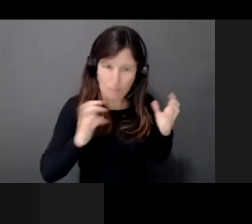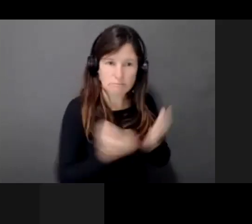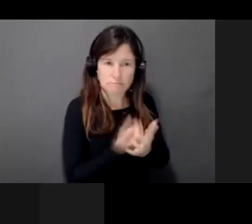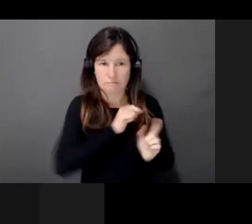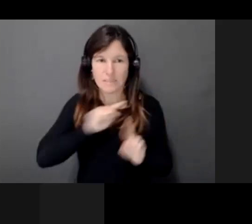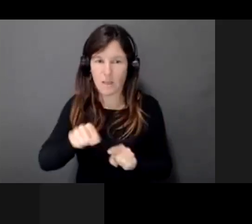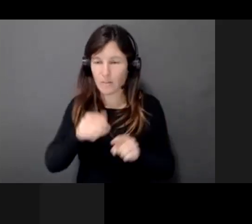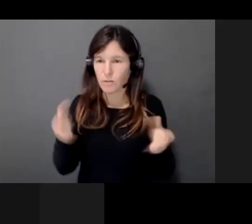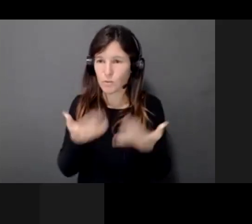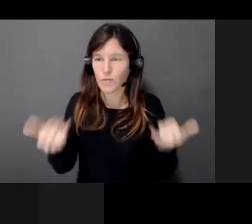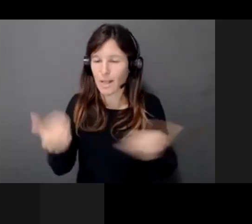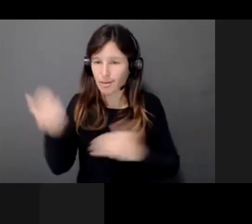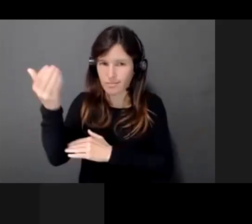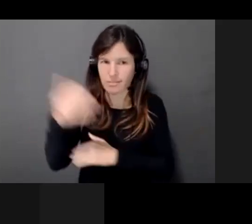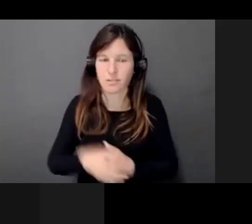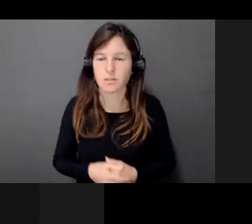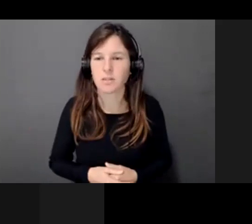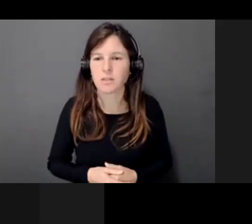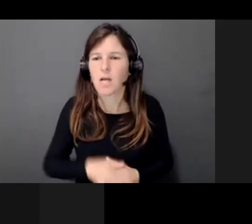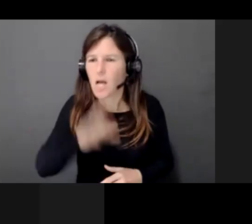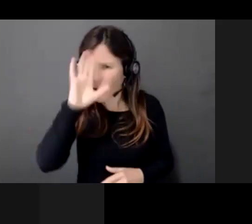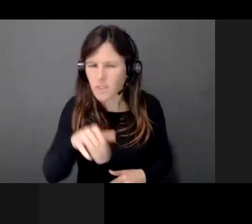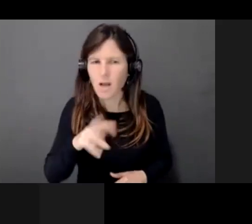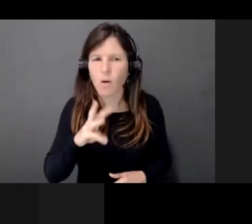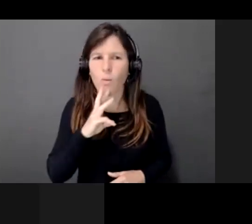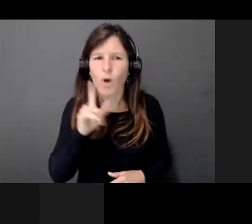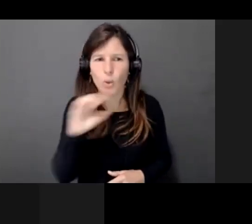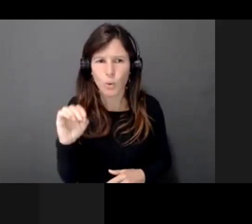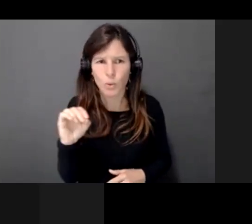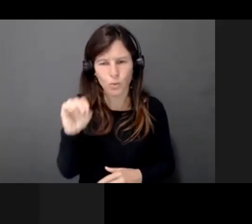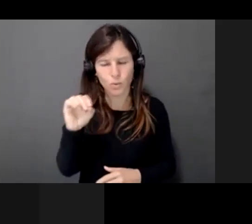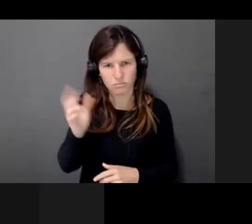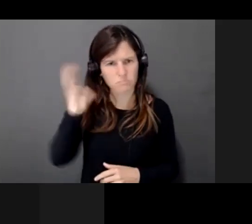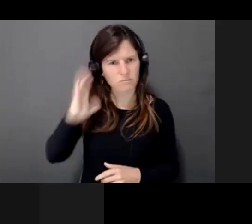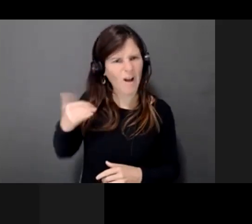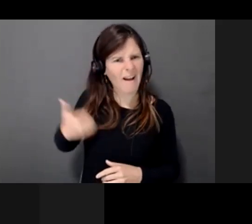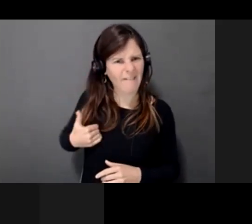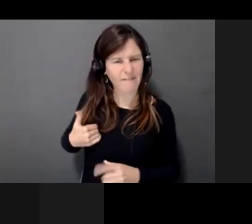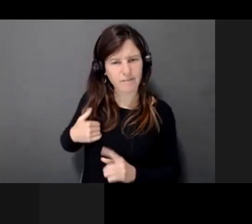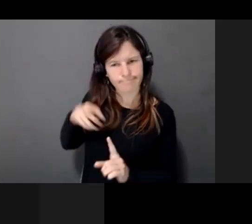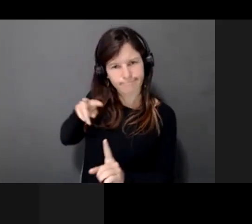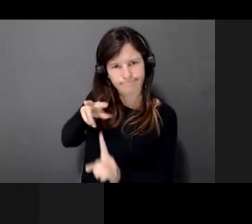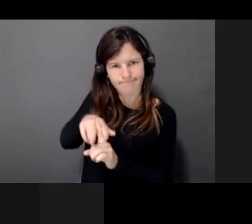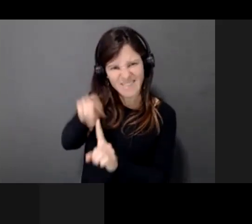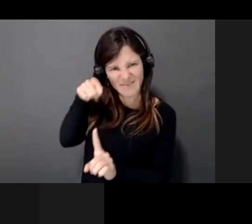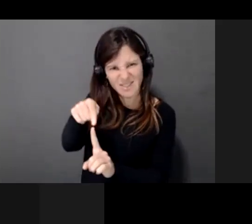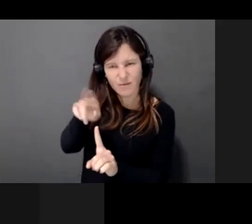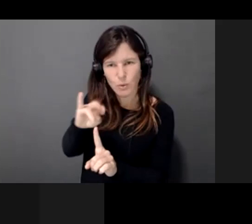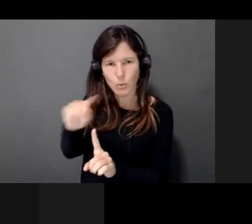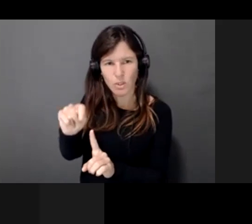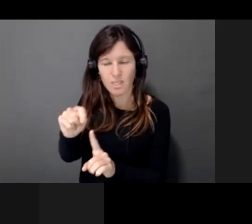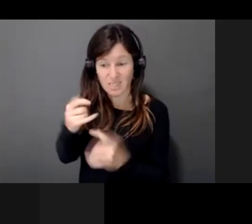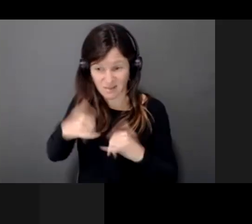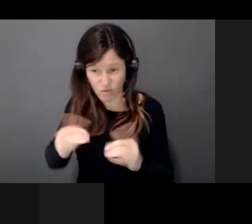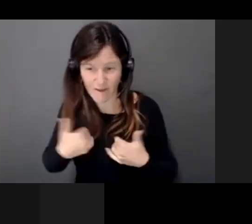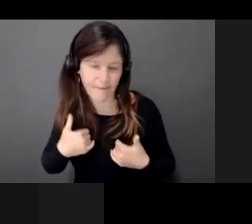Waterloo has had, I don't know if they still do, a dedicated unit. And so I do know in other areas within the province, there